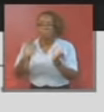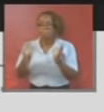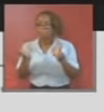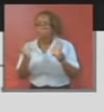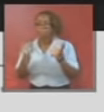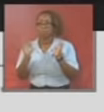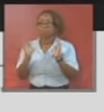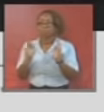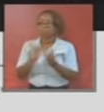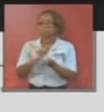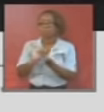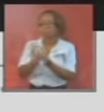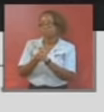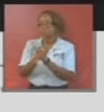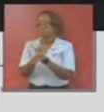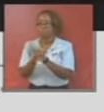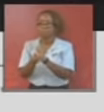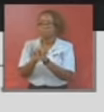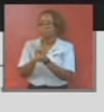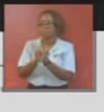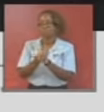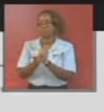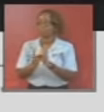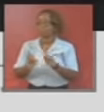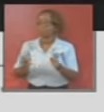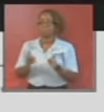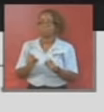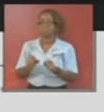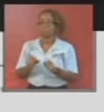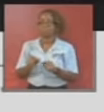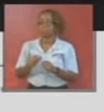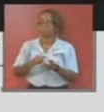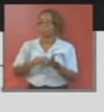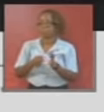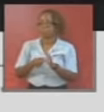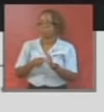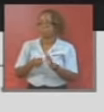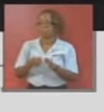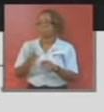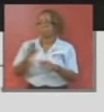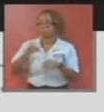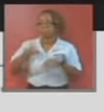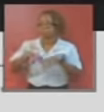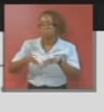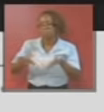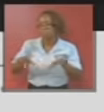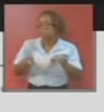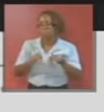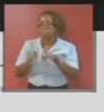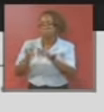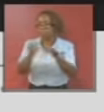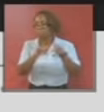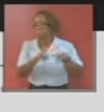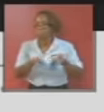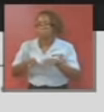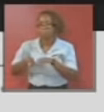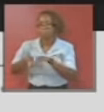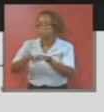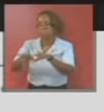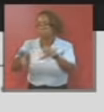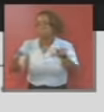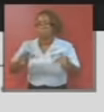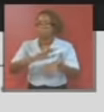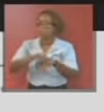indicative of a particular trend of disease moving through the population in a direction. It is just indicative of what is